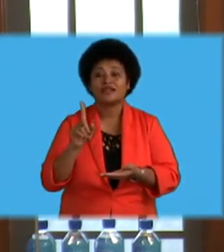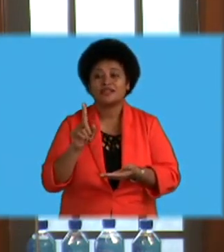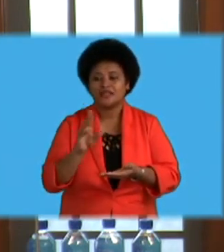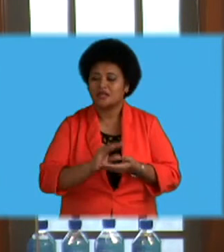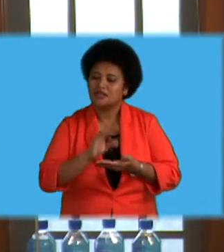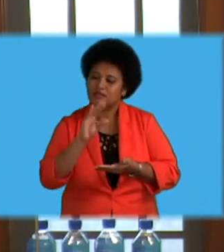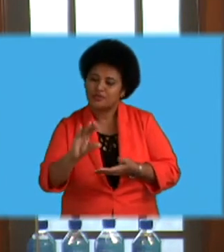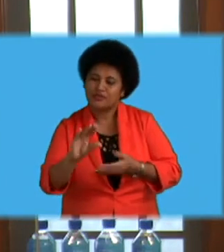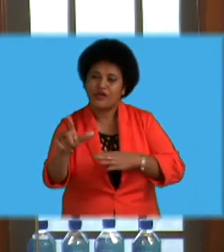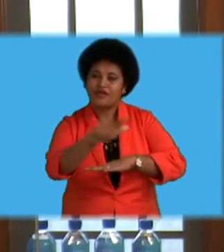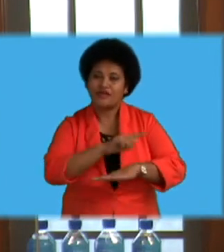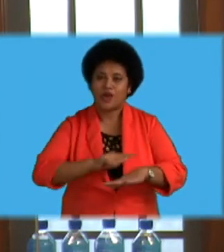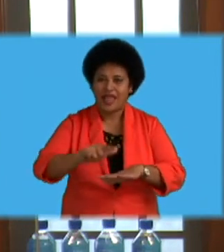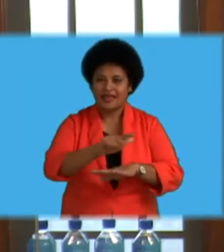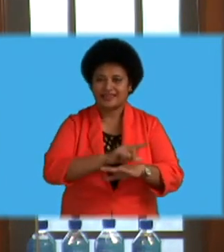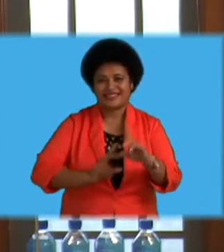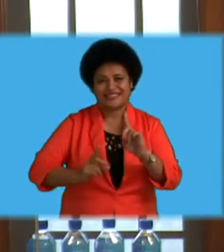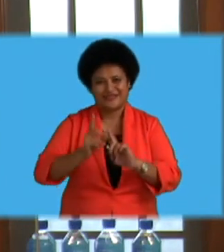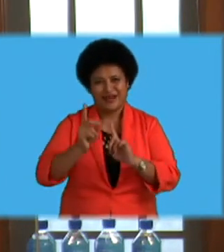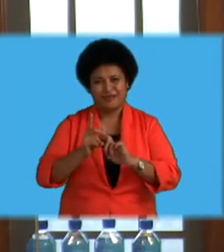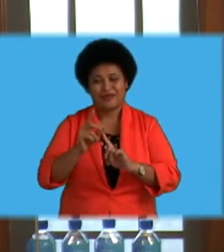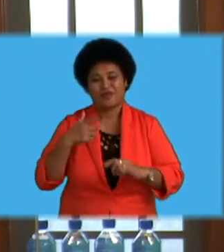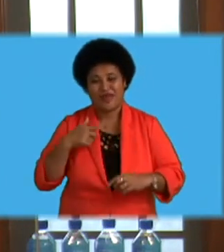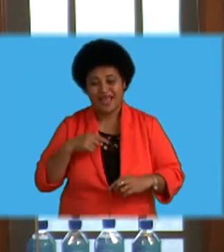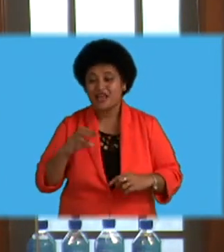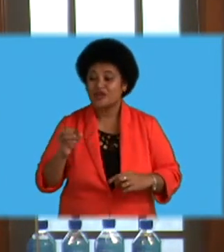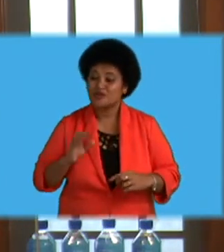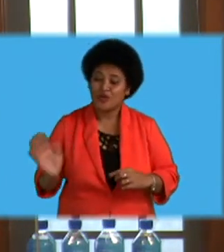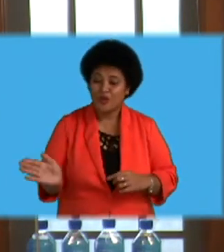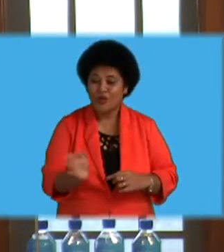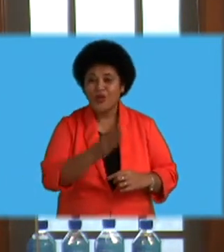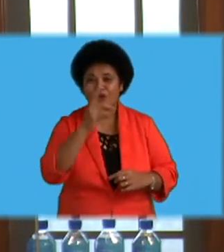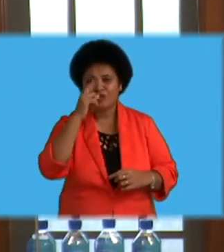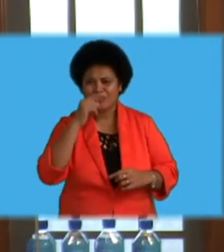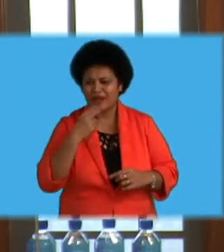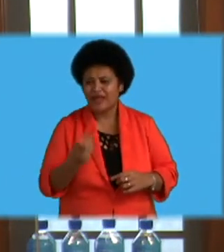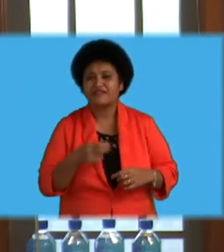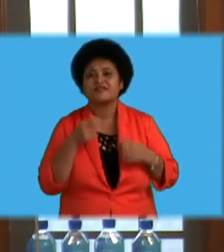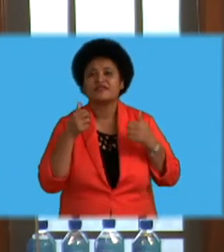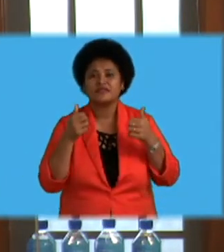development, so that everybody will have a very good